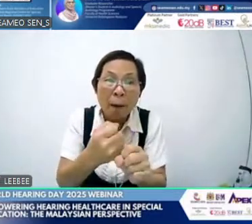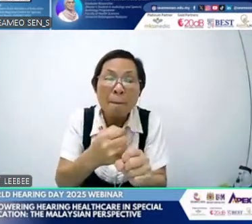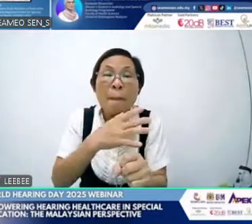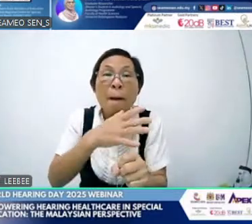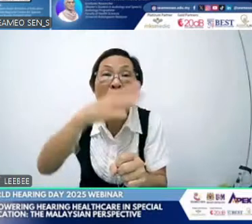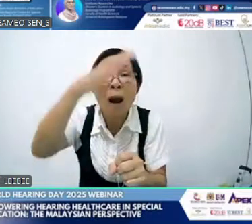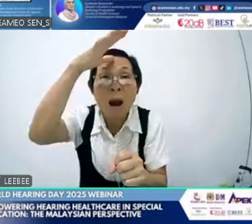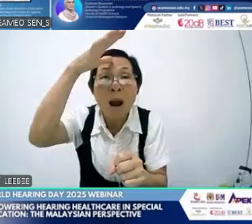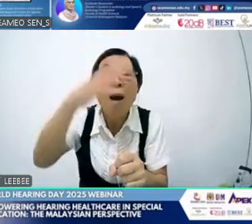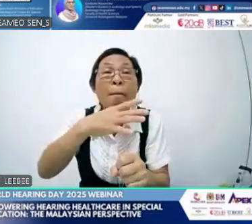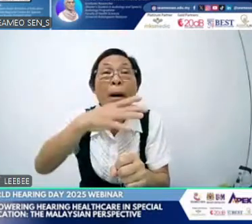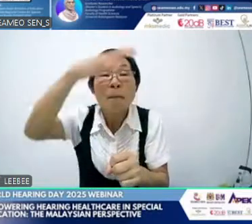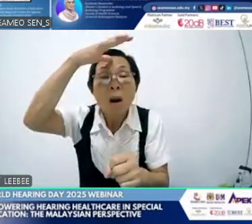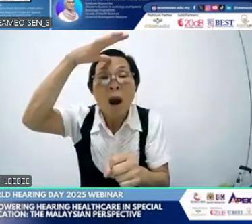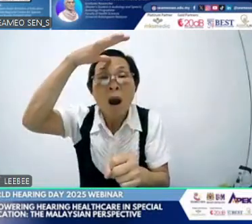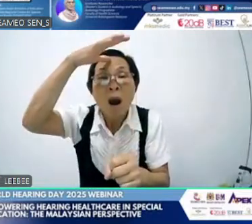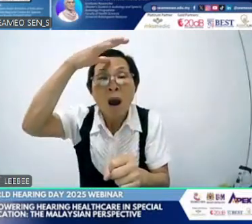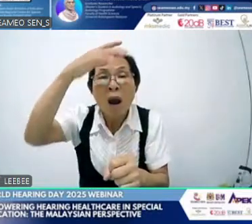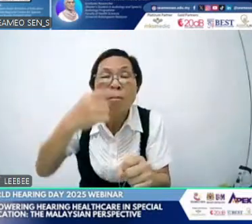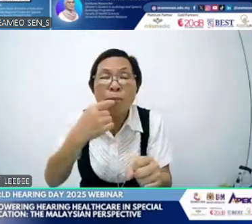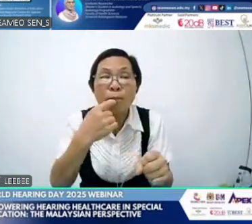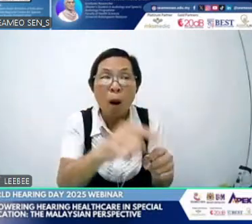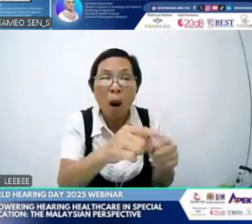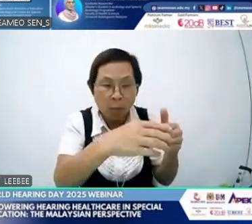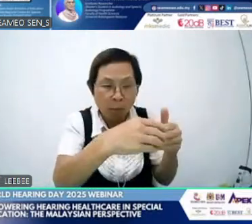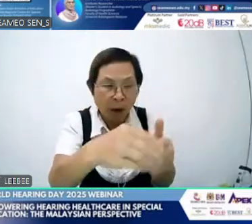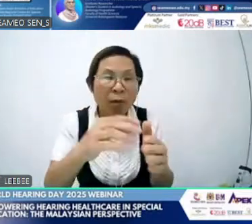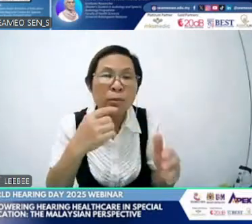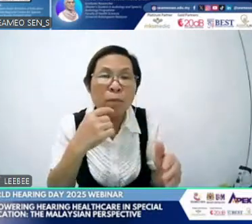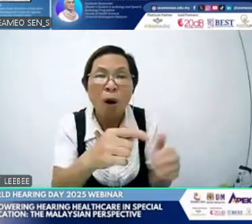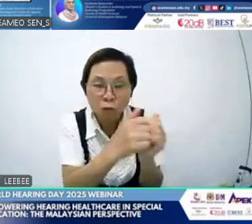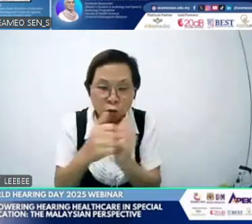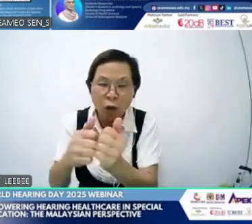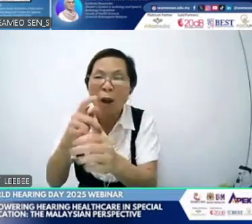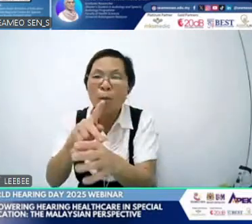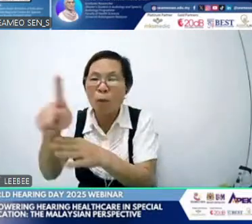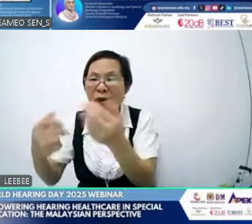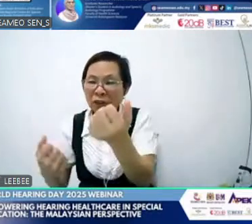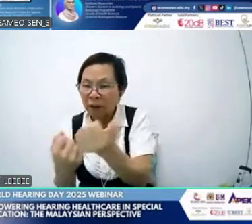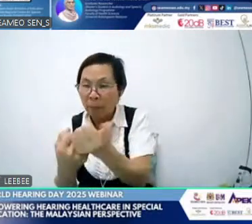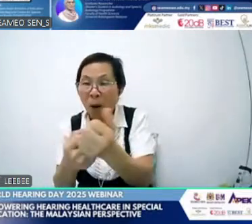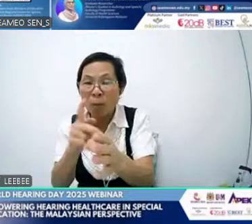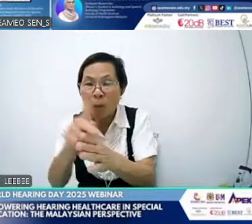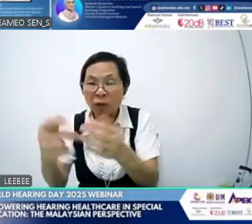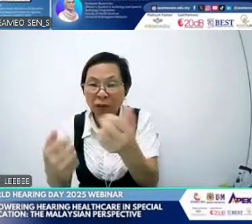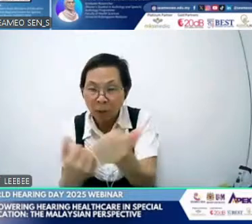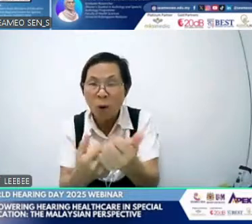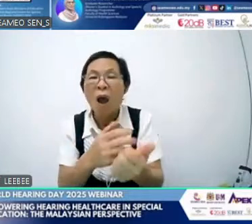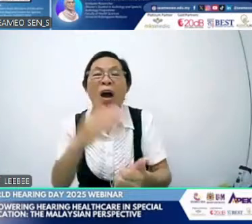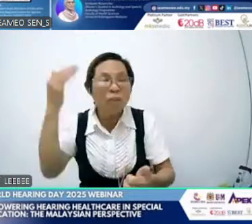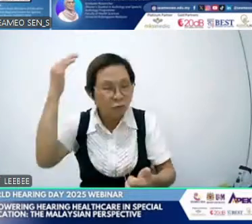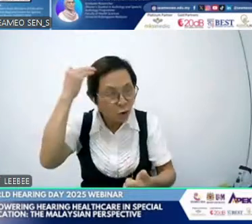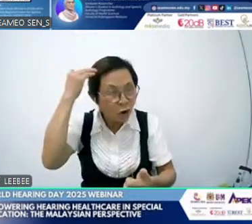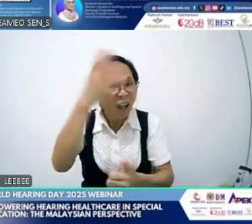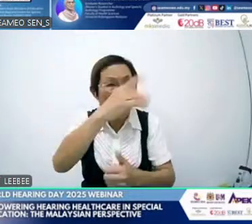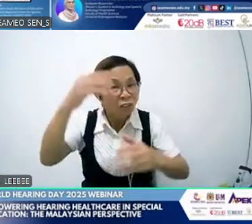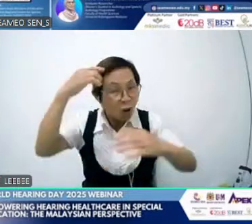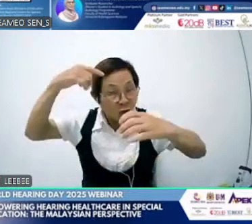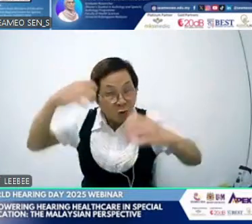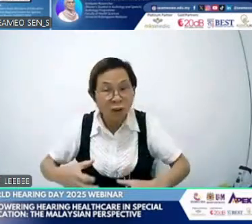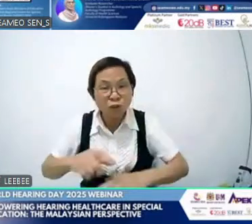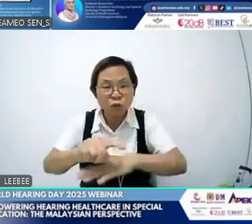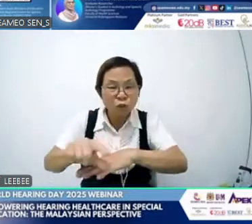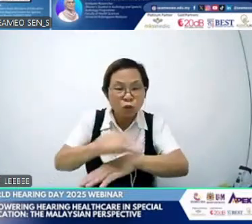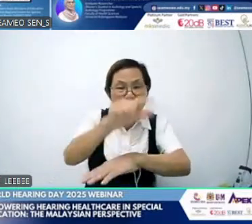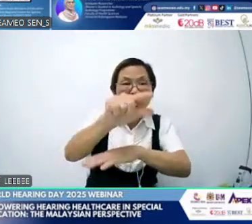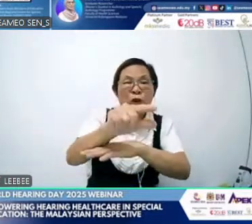receive structured guidance alongside professional support, ensuring they have both the knowledge and confidence to apply what they have learned